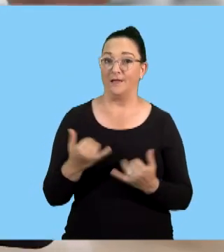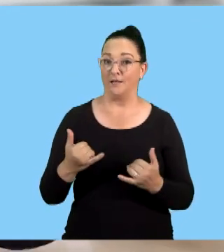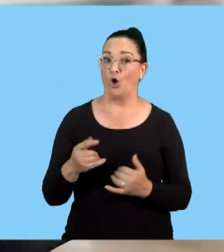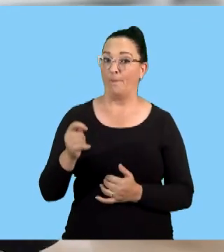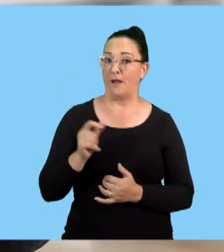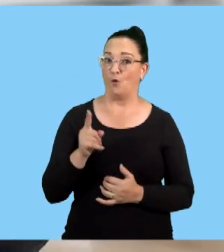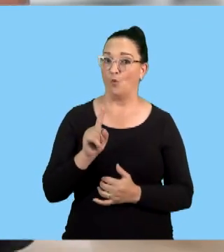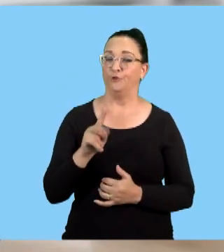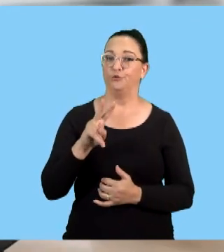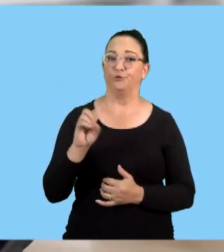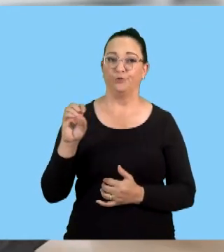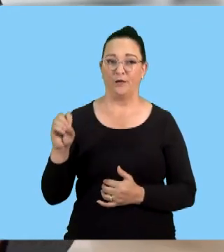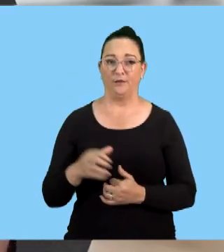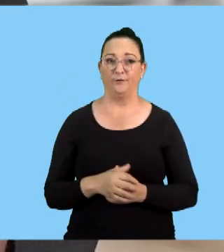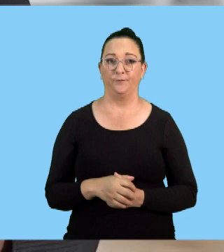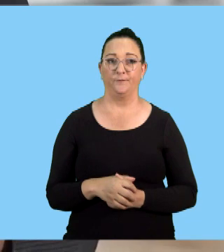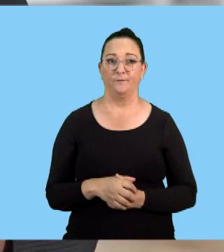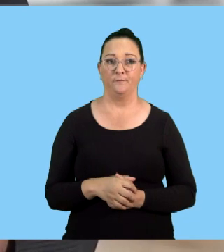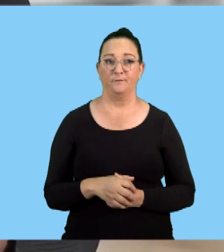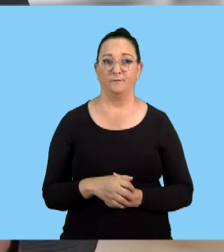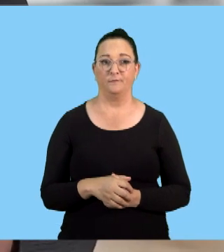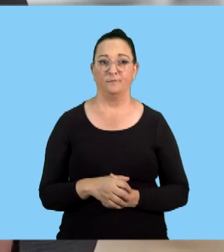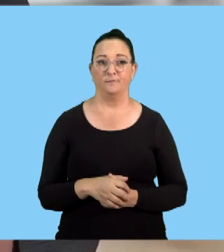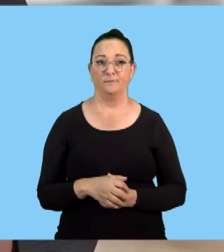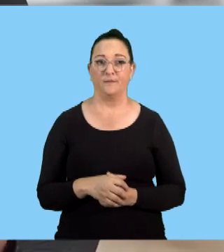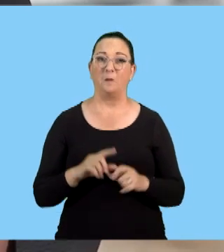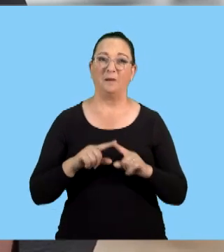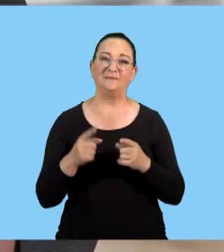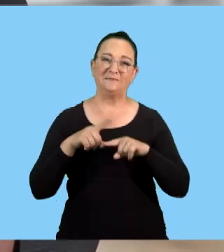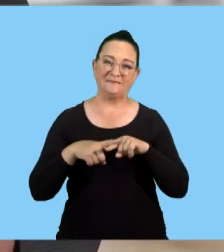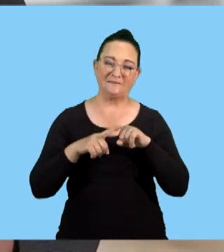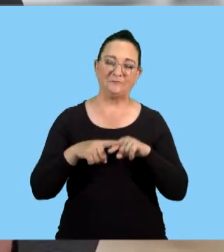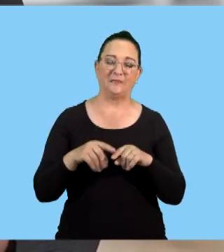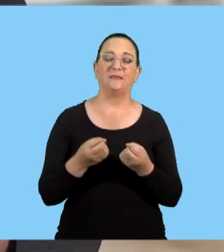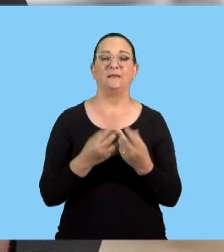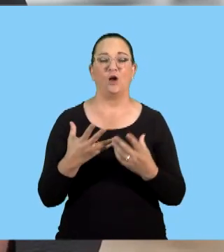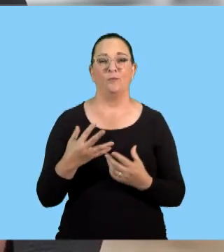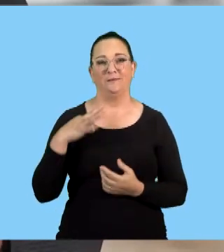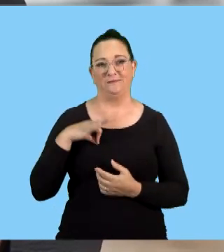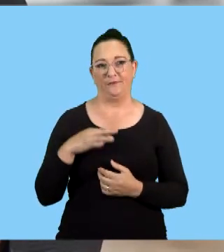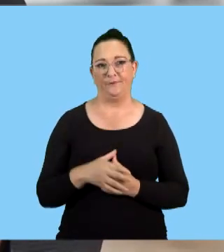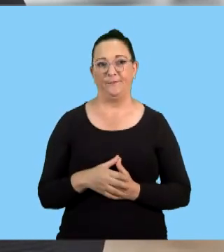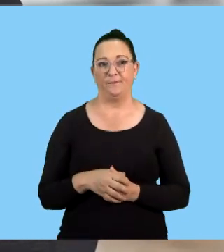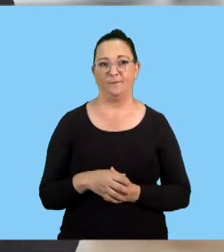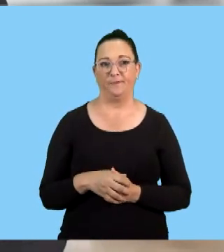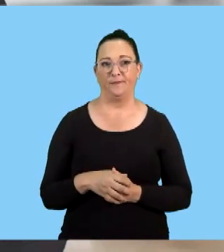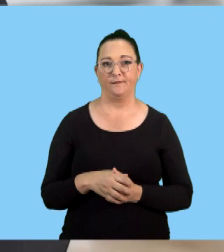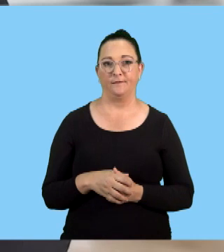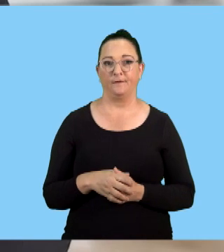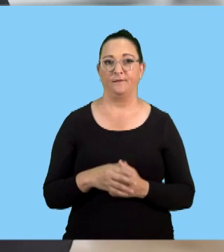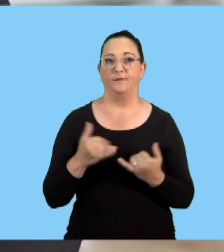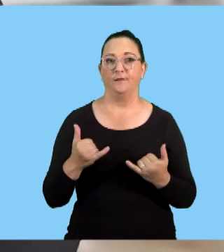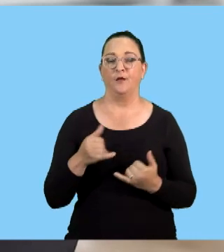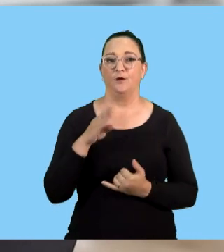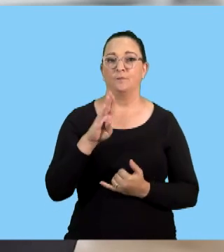to be 100, but it's going to be 200. So that is what double means, depending on your rating, obviously. Now we're going to look at the